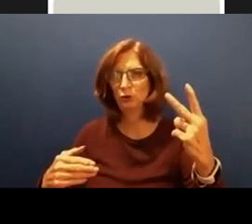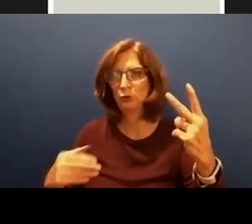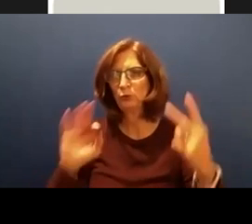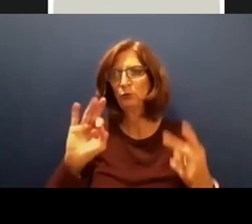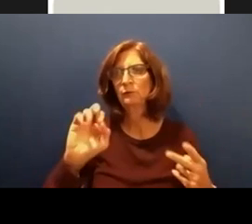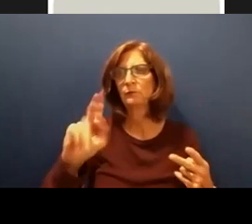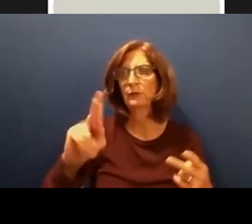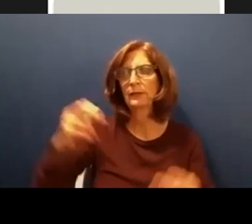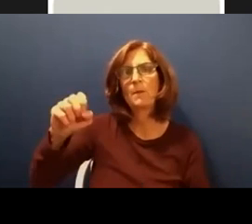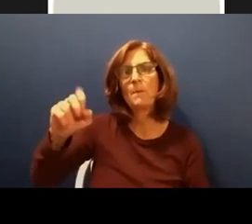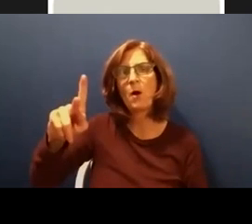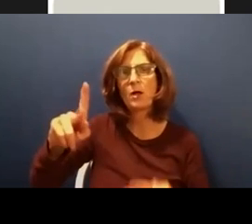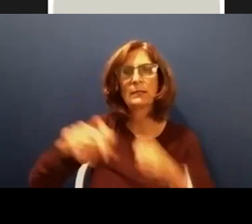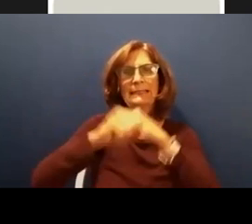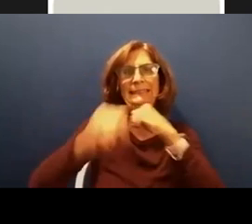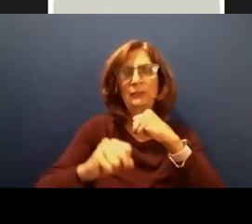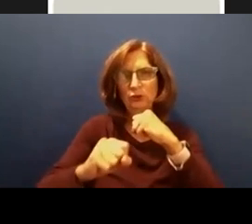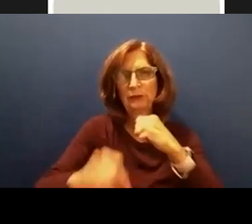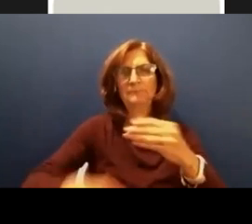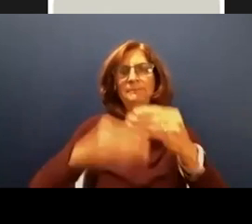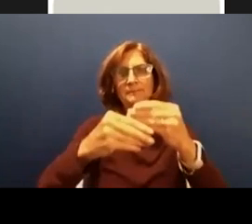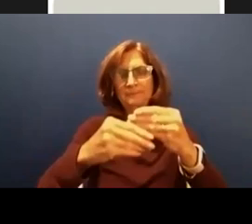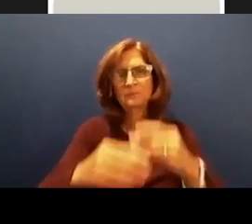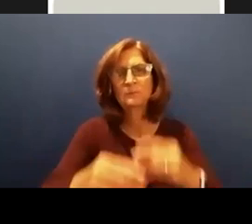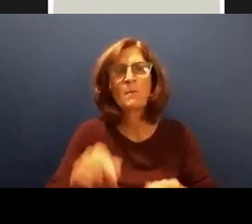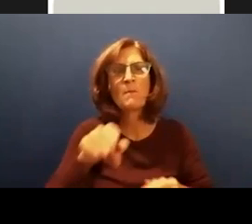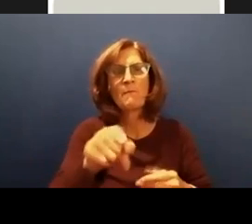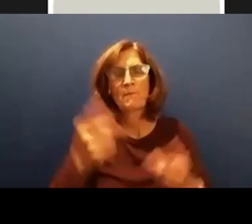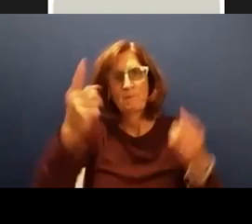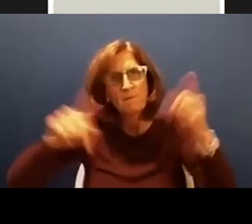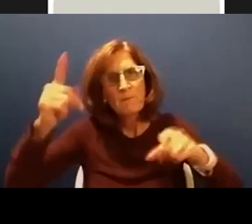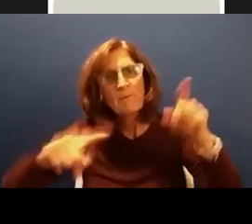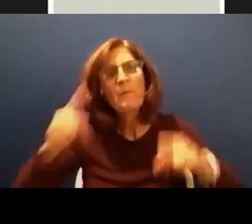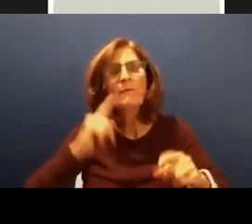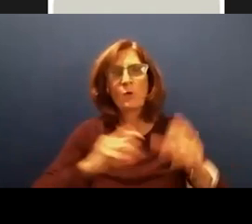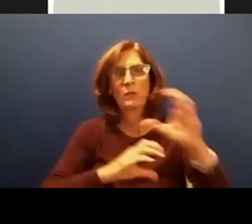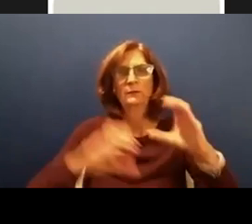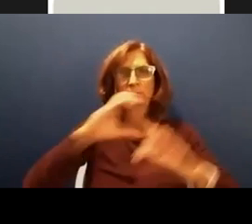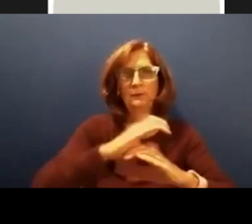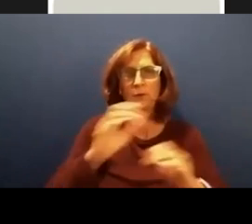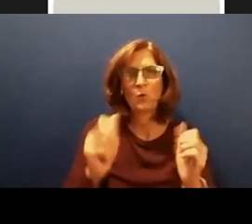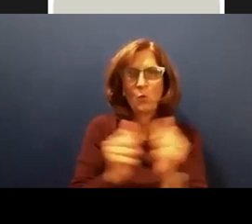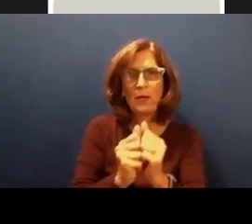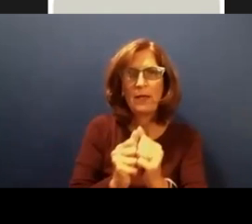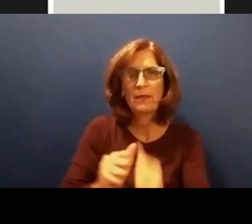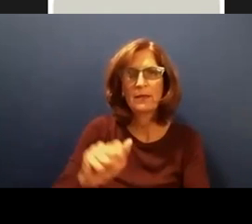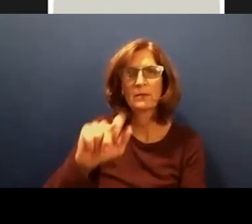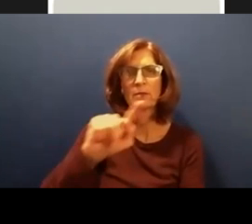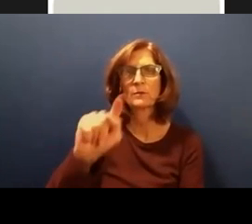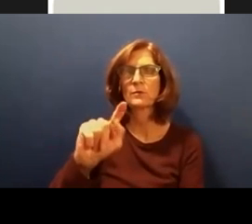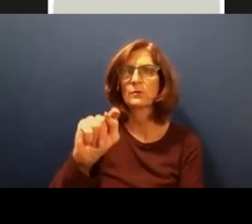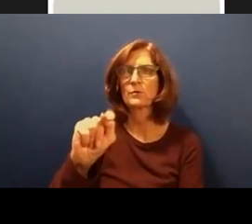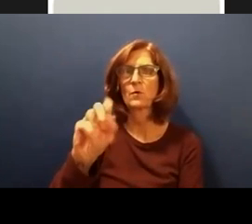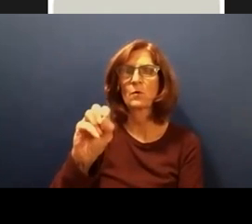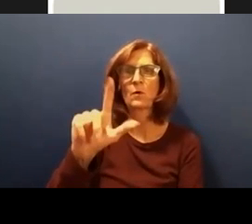extension. Enter into agreement for construction with John Zatola Landscaping in amount not to exceed